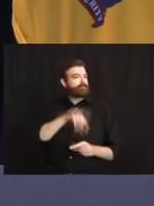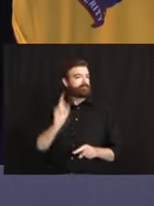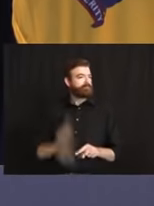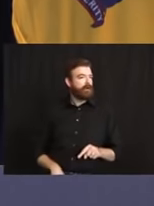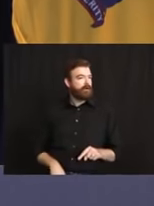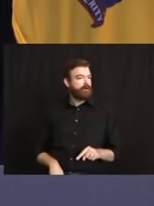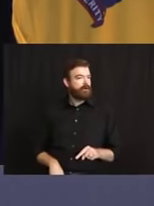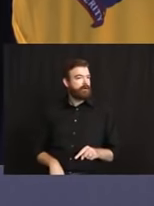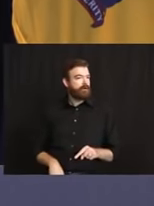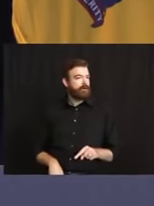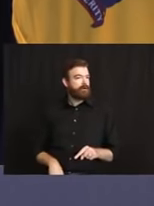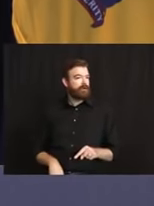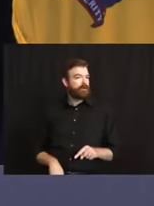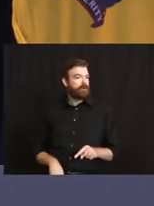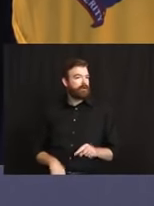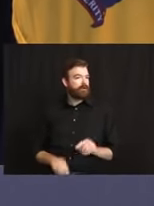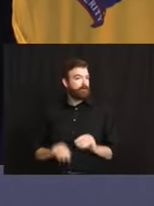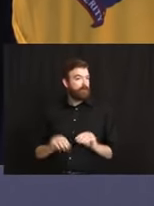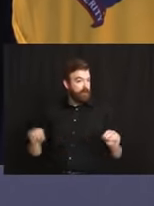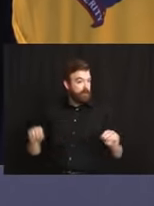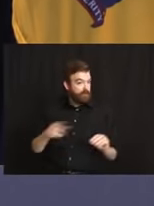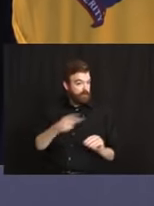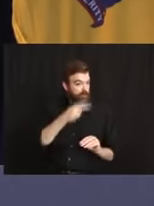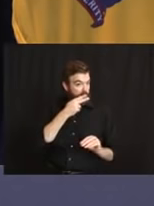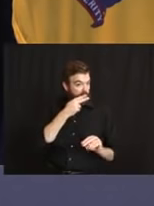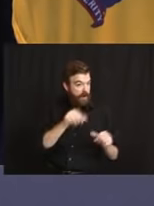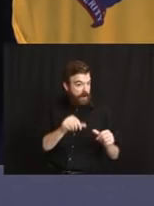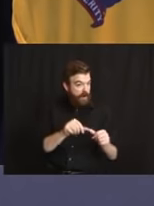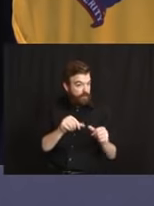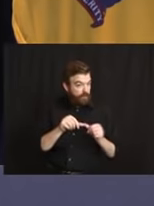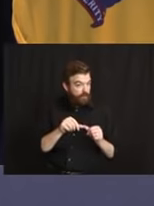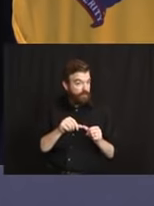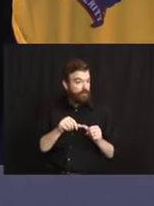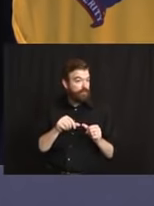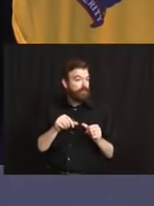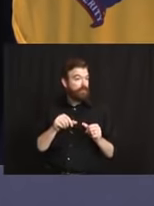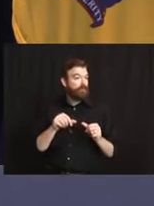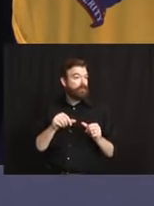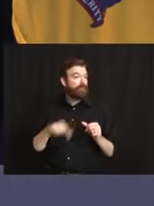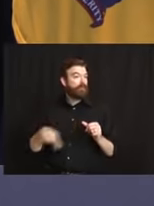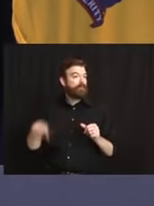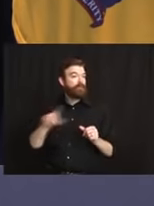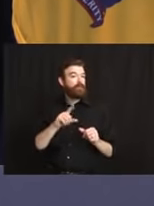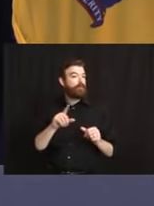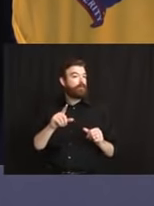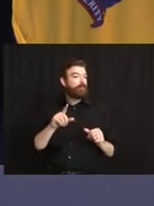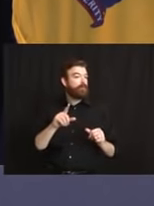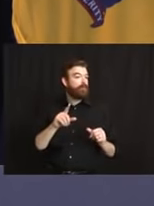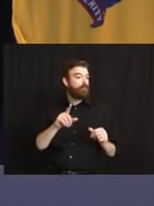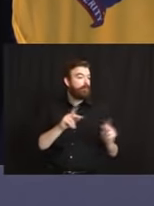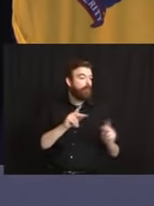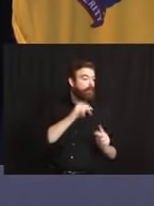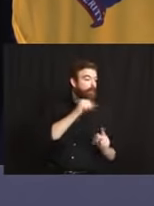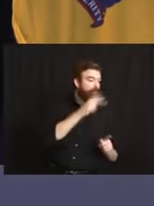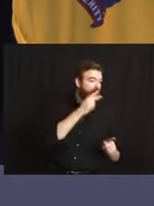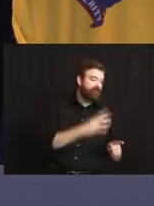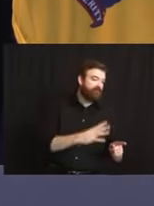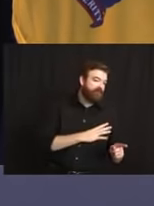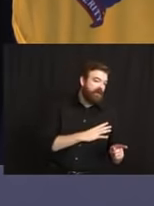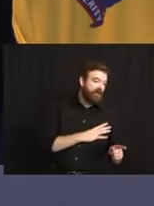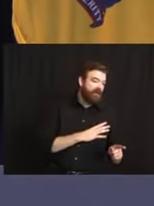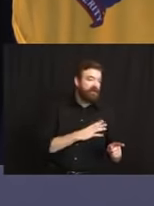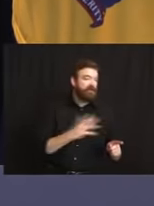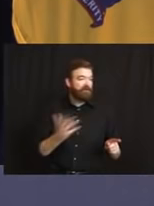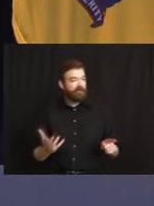no smoking areas are closed, which for those of us who don't smoke, that would probably be a good thing. But are you concerned that